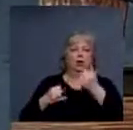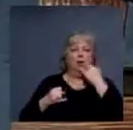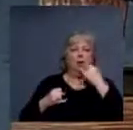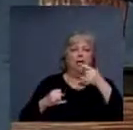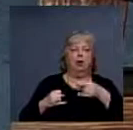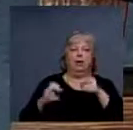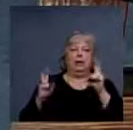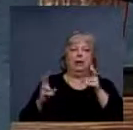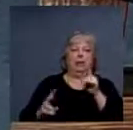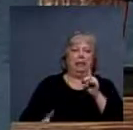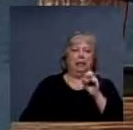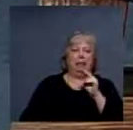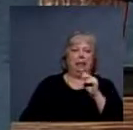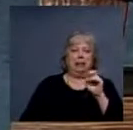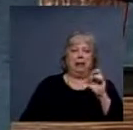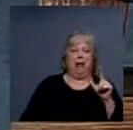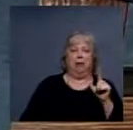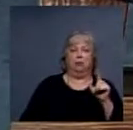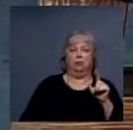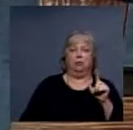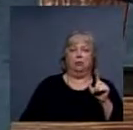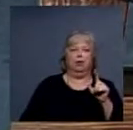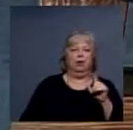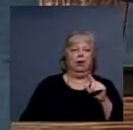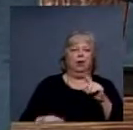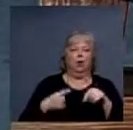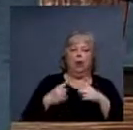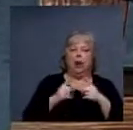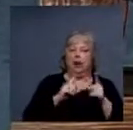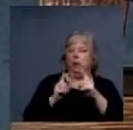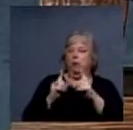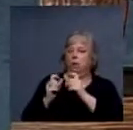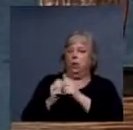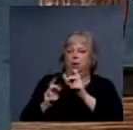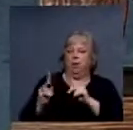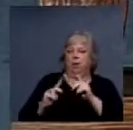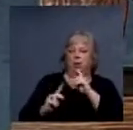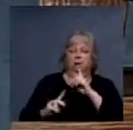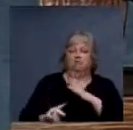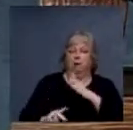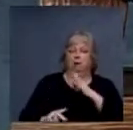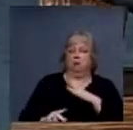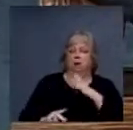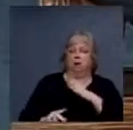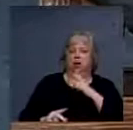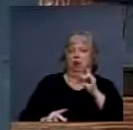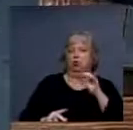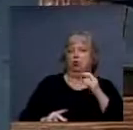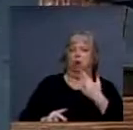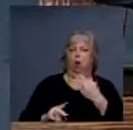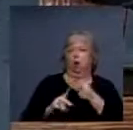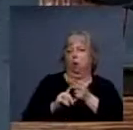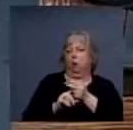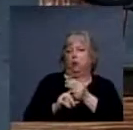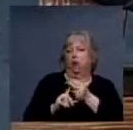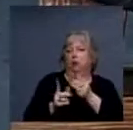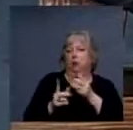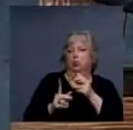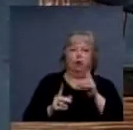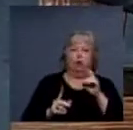a kennel. I have, when I've had this discussion with people, let them know that it's an upscale dog hotel type